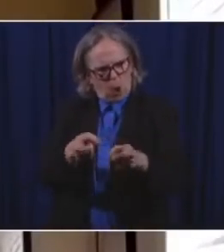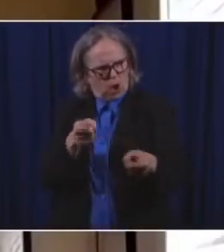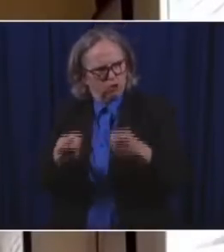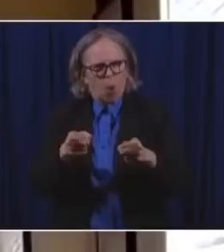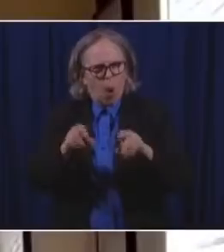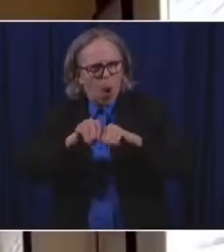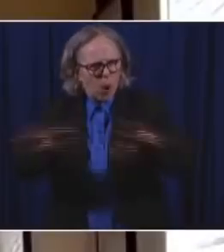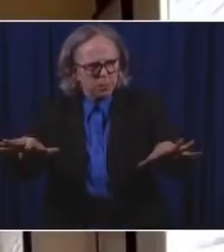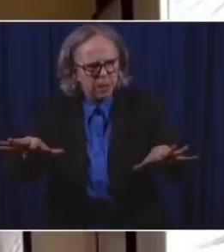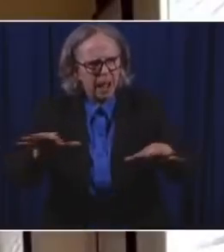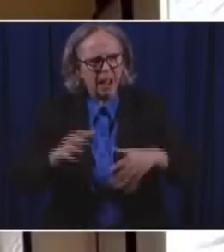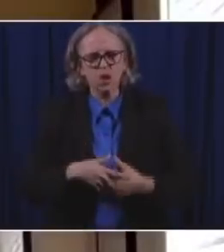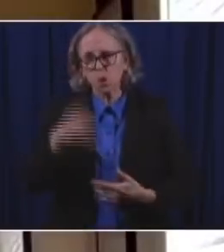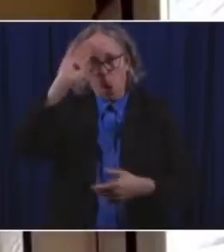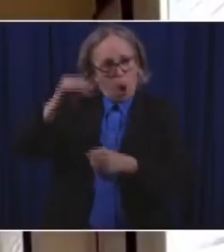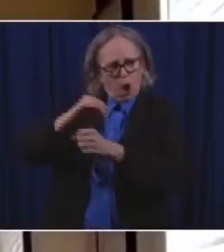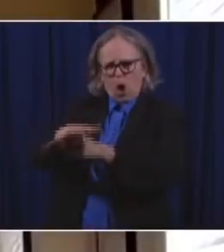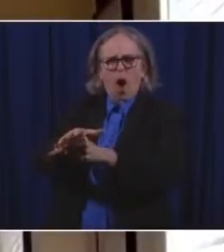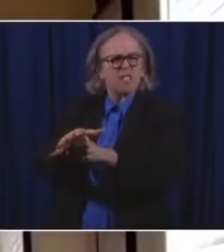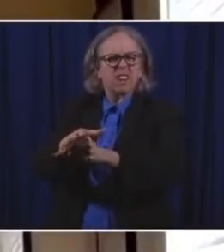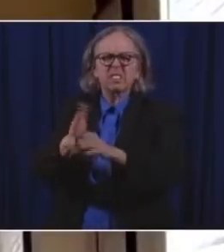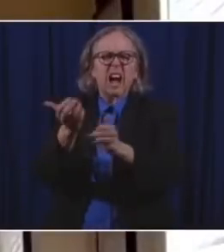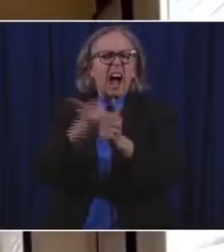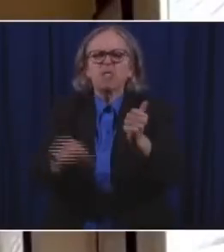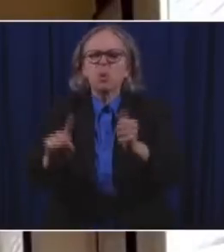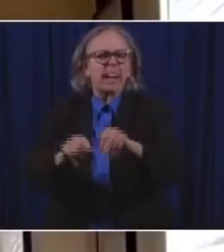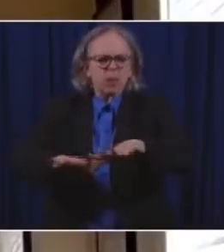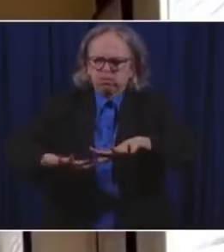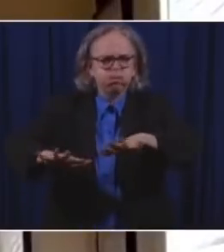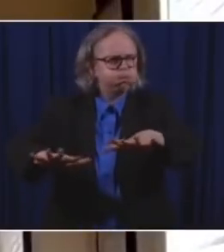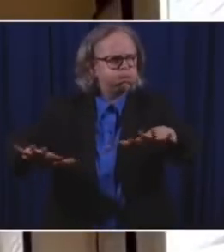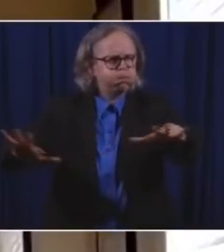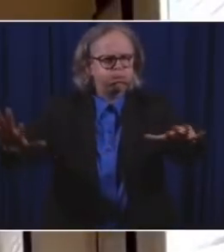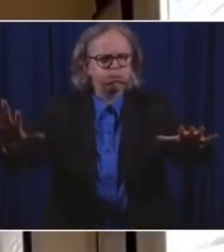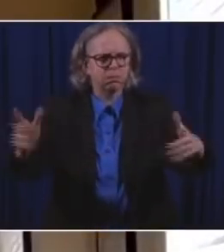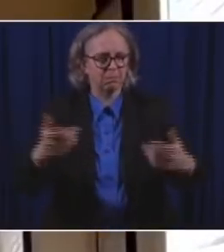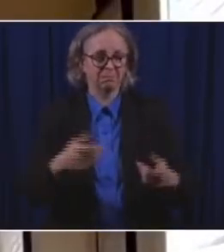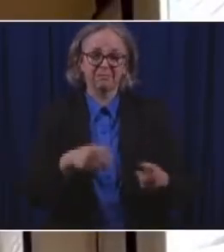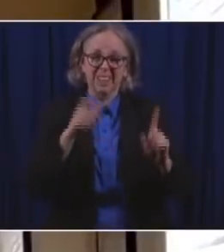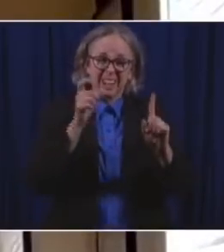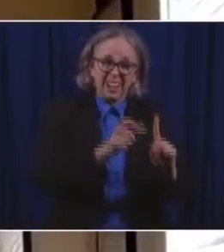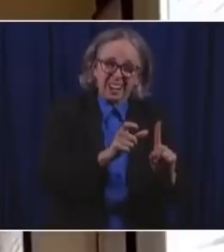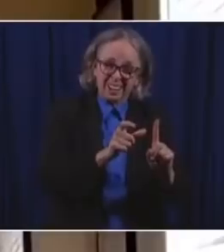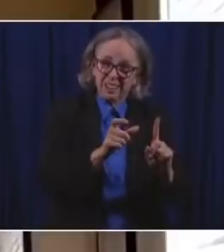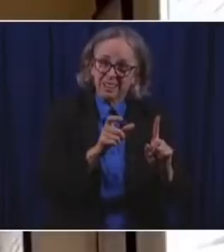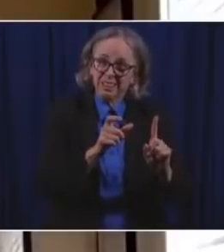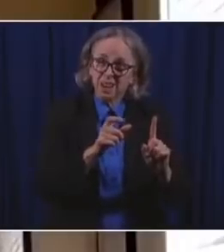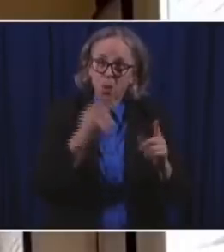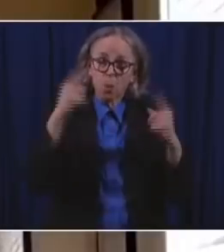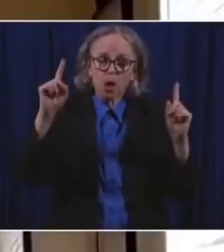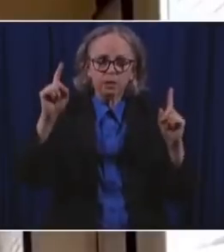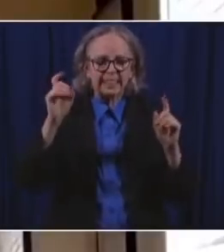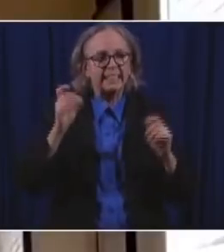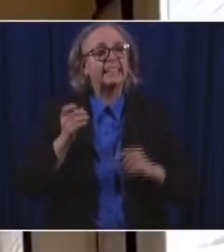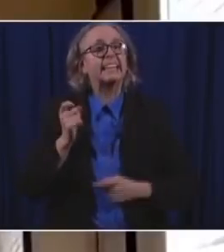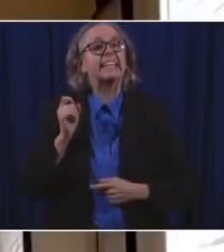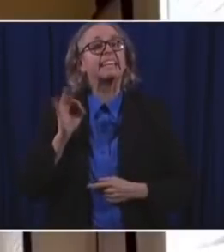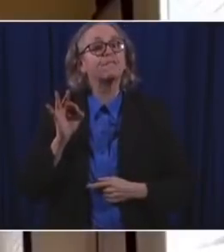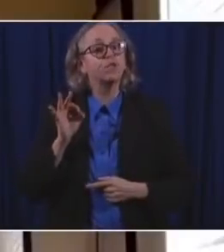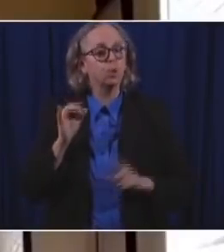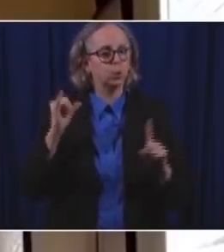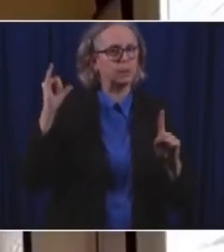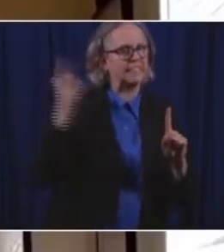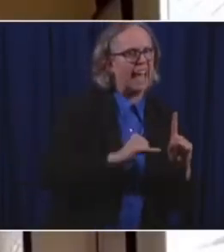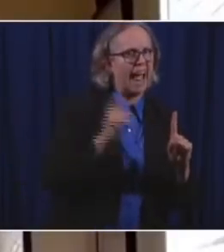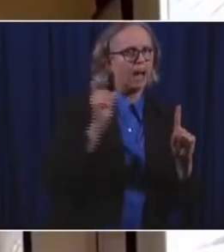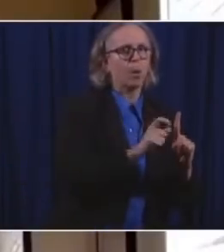communities. But quarantine only works when we actually stick with it. Knowing this, and knowing how hard it